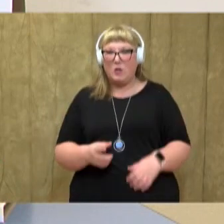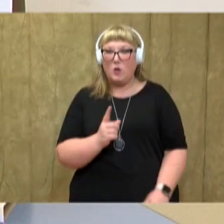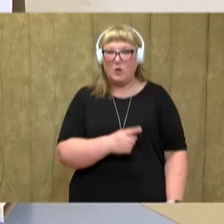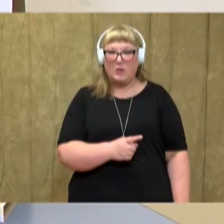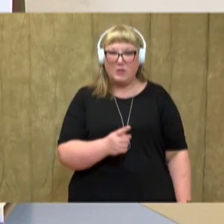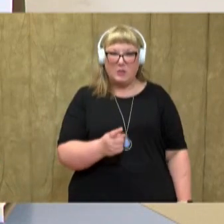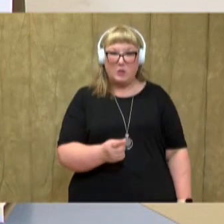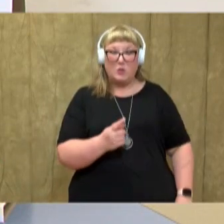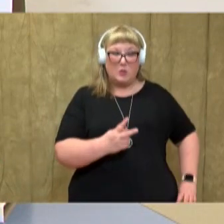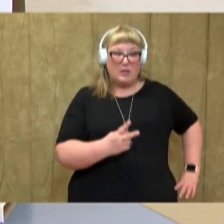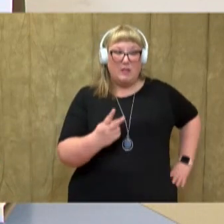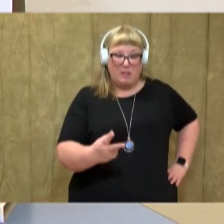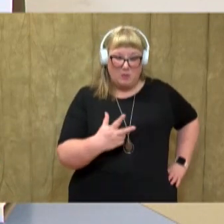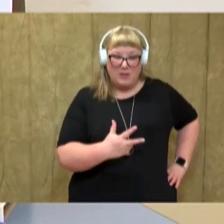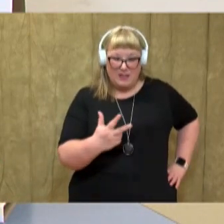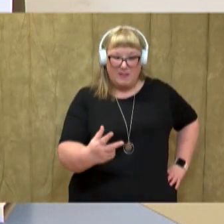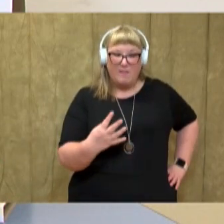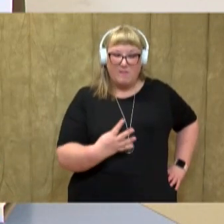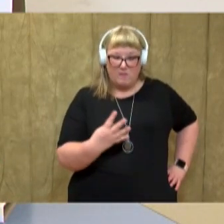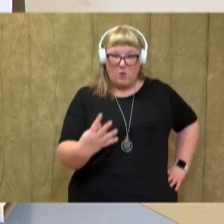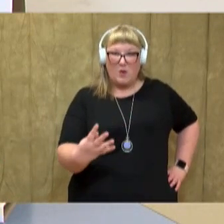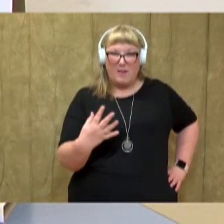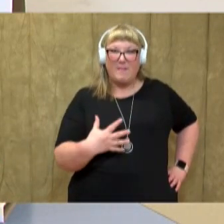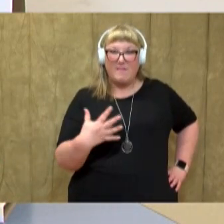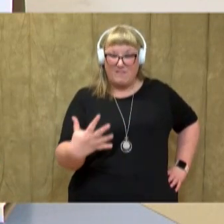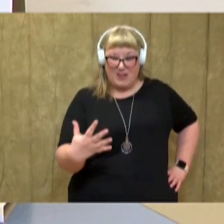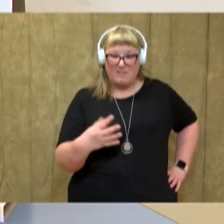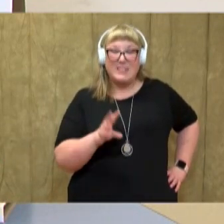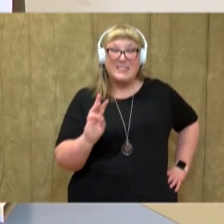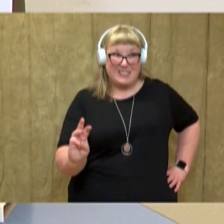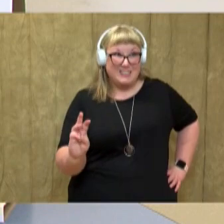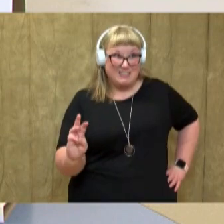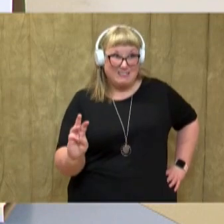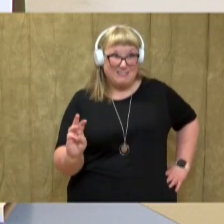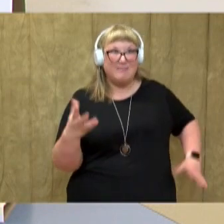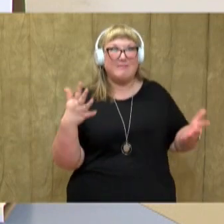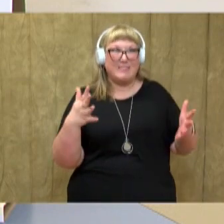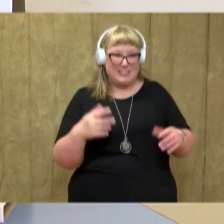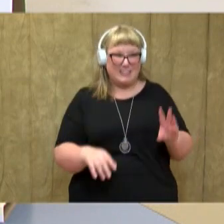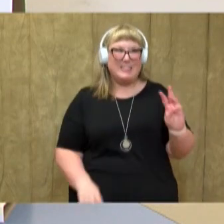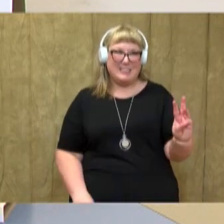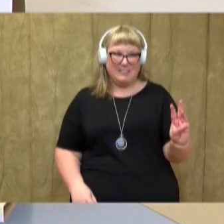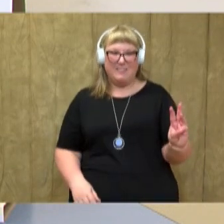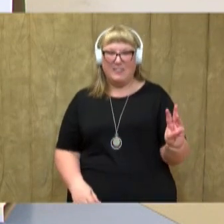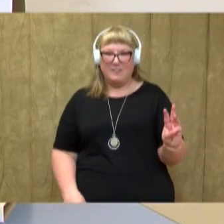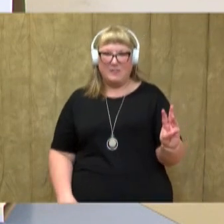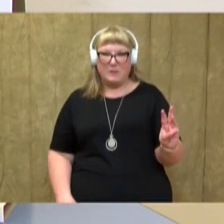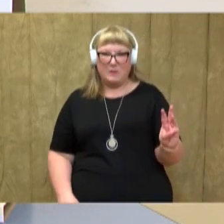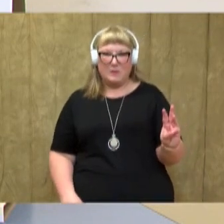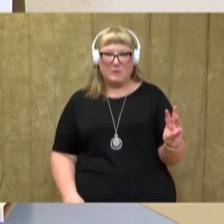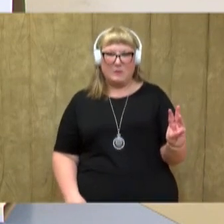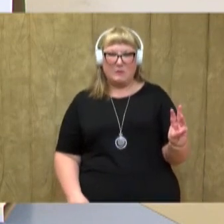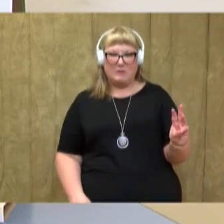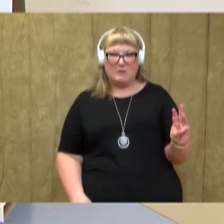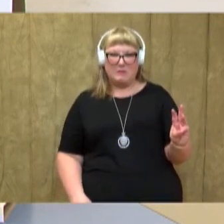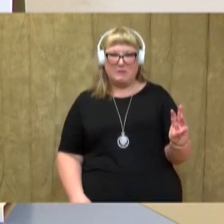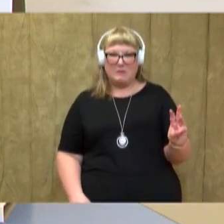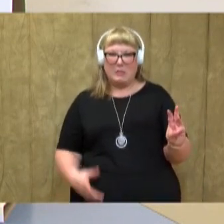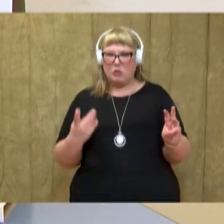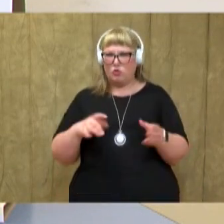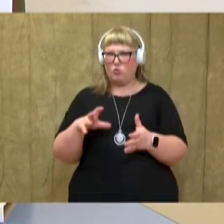1, 2, 3, 4, 5, 6. There's our 6 scoops. Let's try putting them in our bowl.